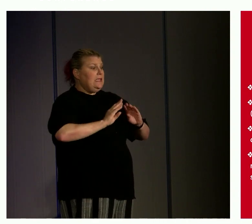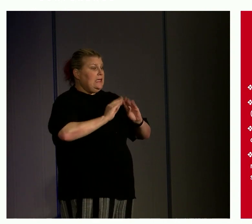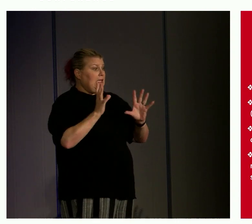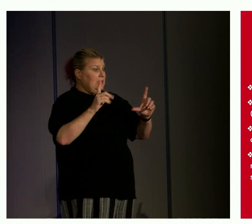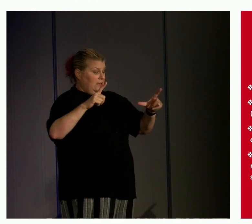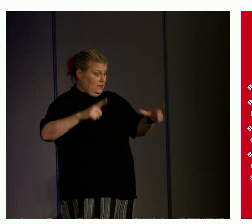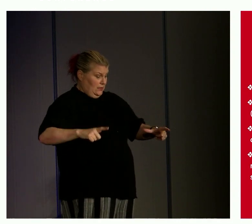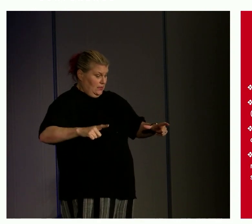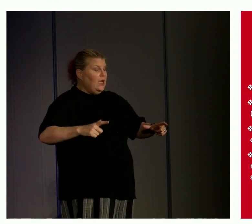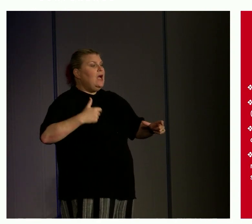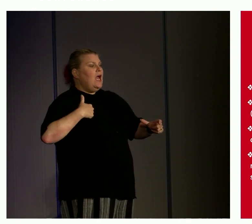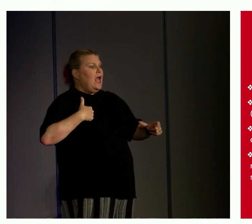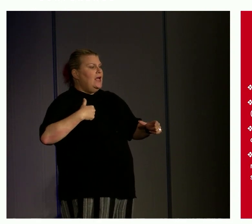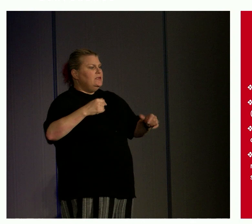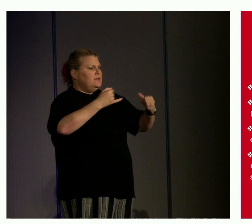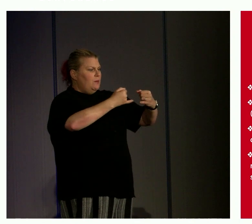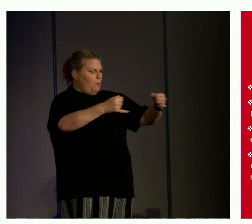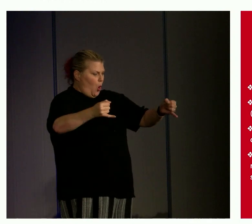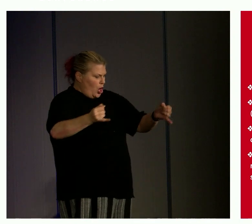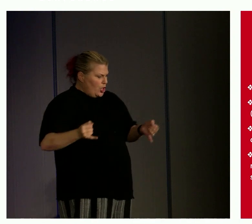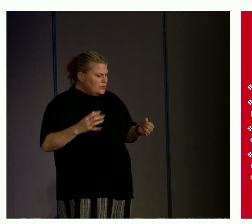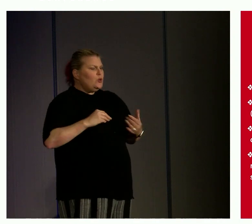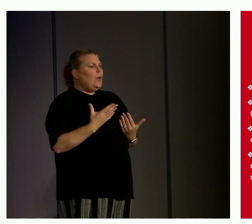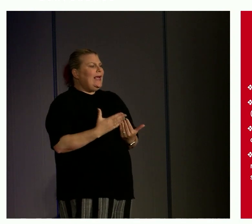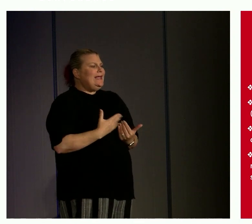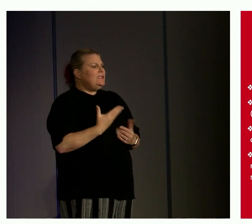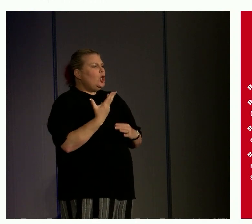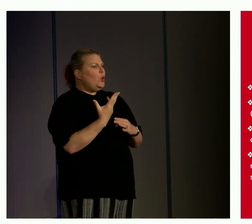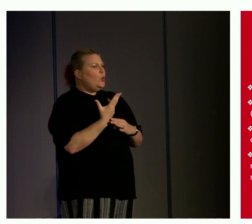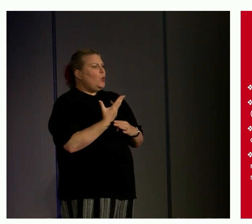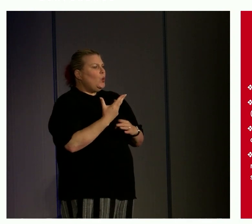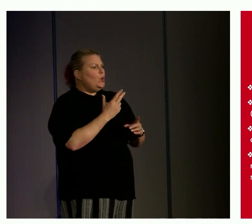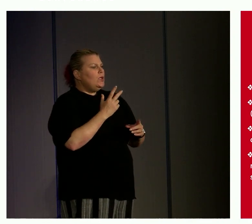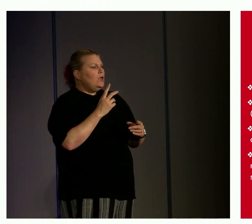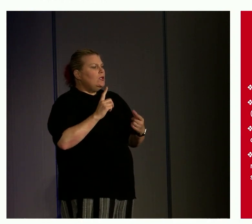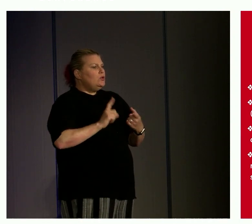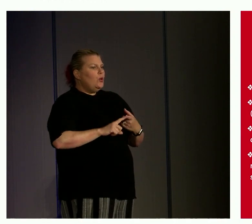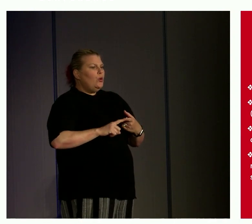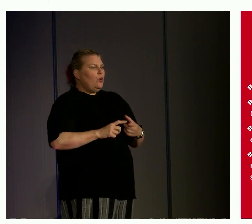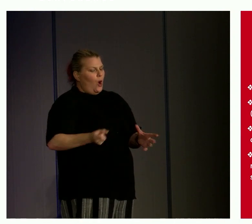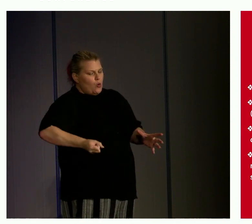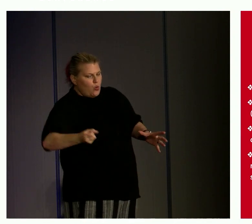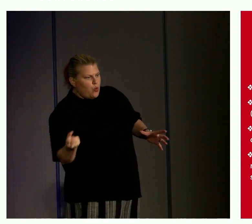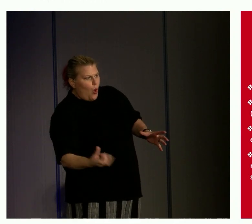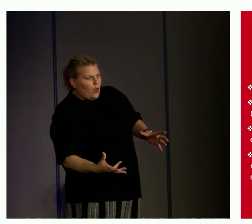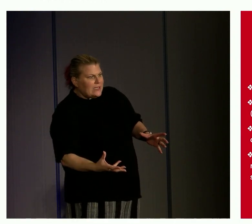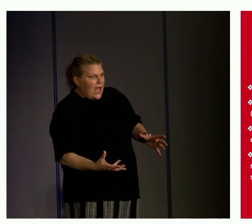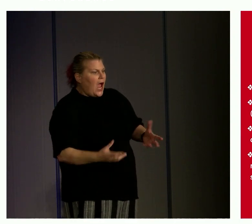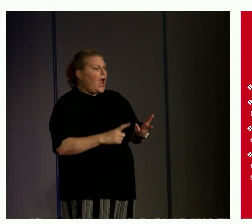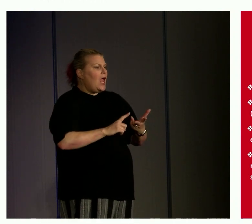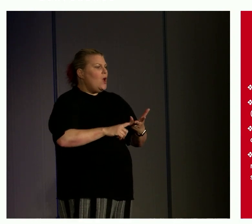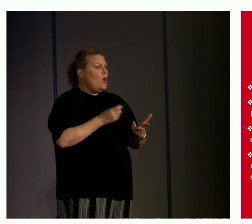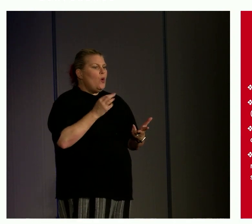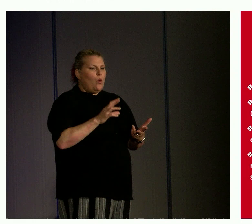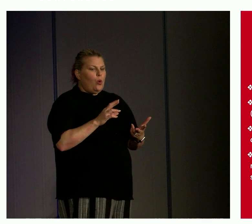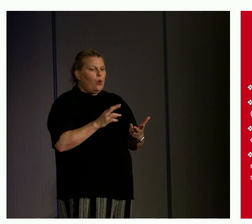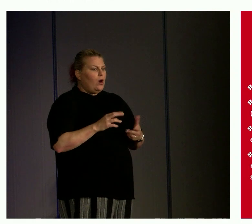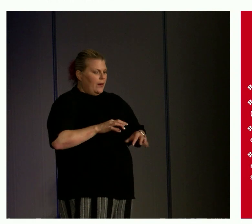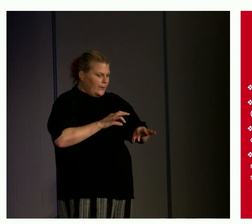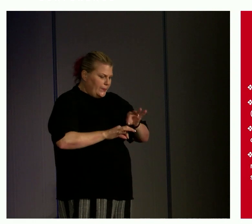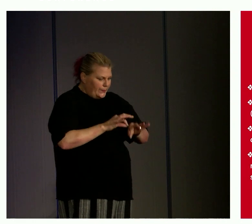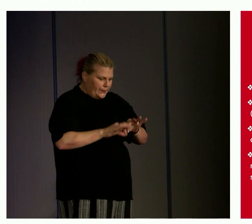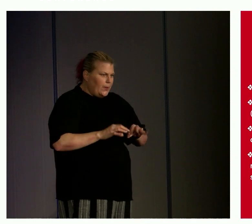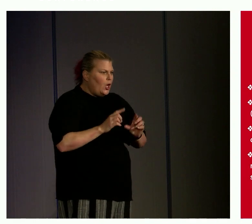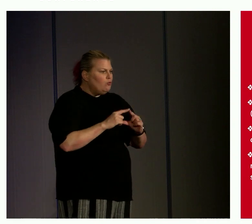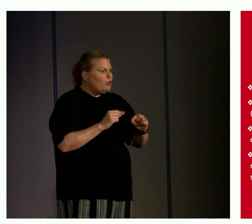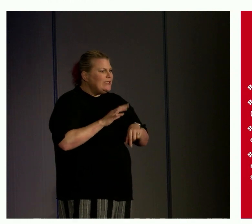has borders, and you can easily use it, you know, to roll a die or to play with a few bunch of bricks. So